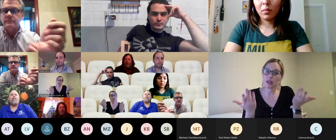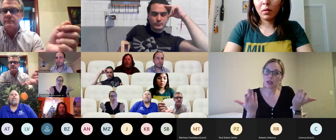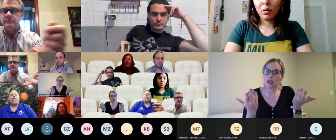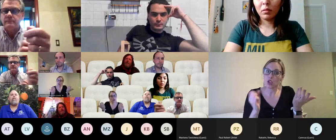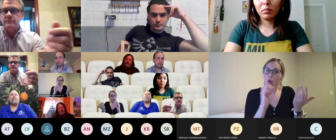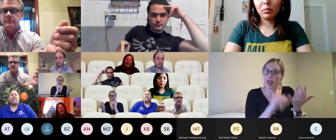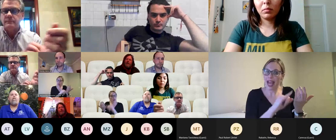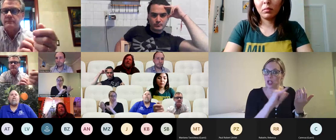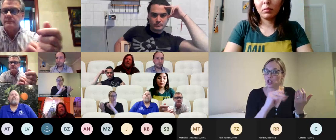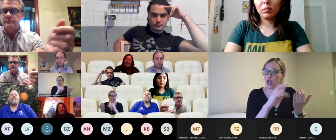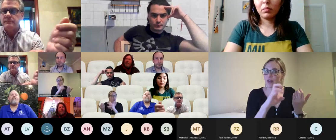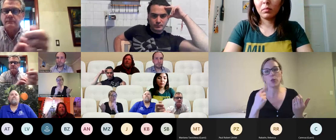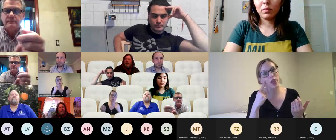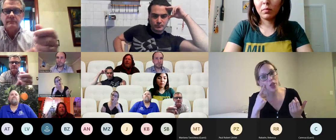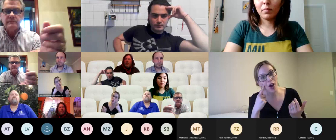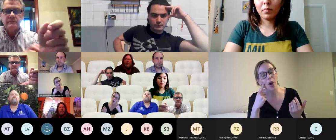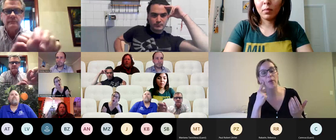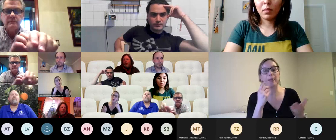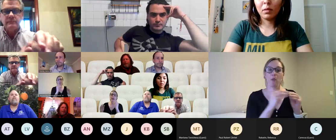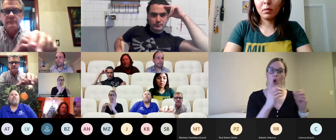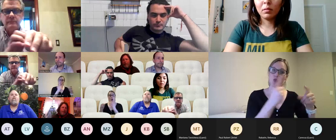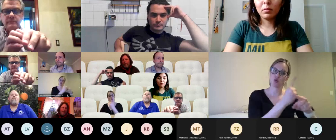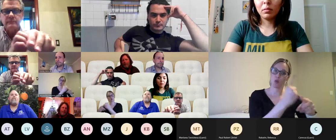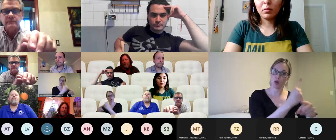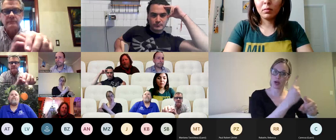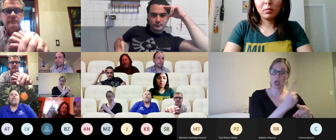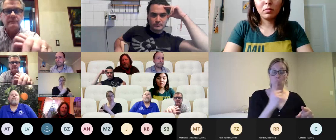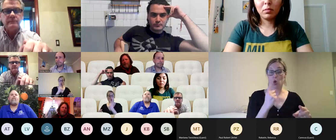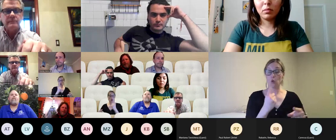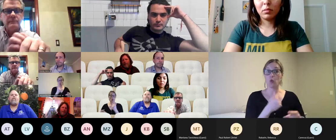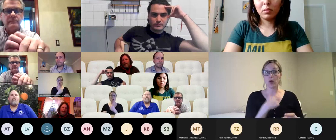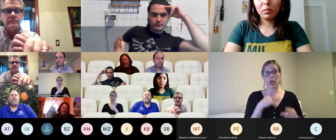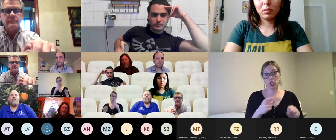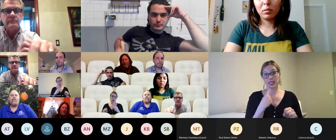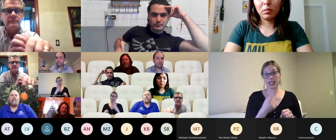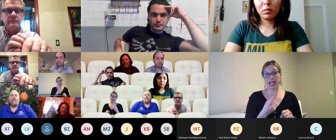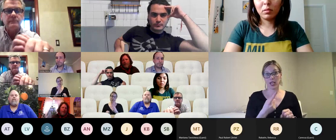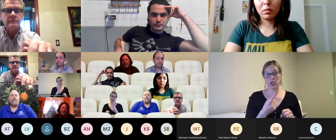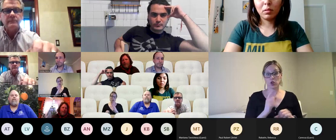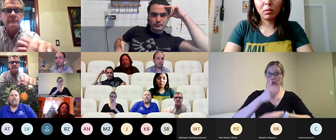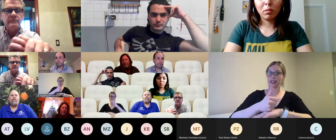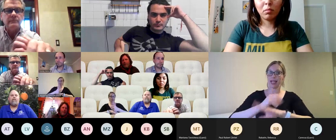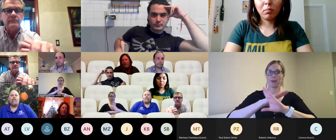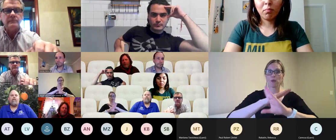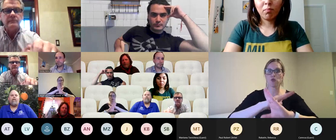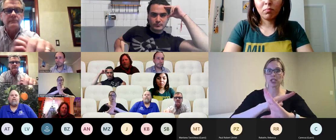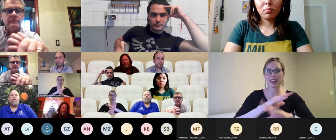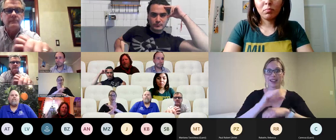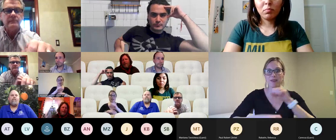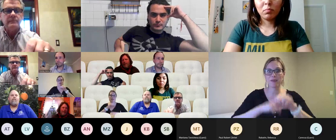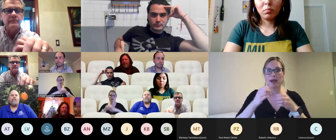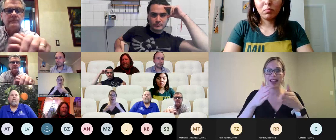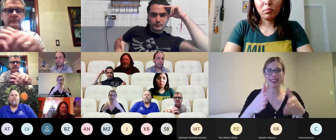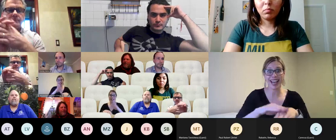more appropriate. I mean, it's you could say you could put a protected bike lane on Capitol Drive, but it certainly